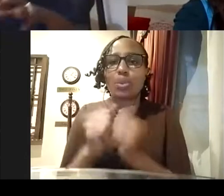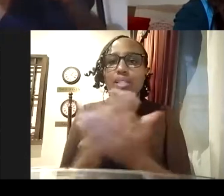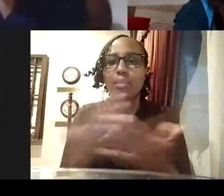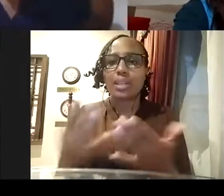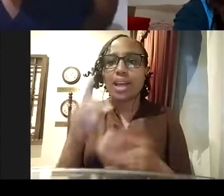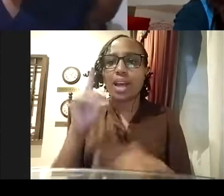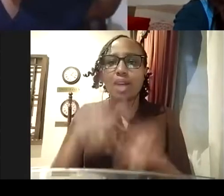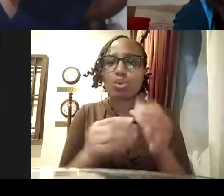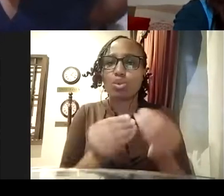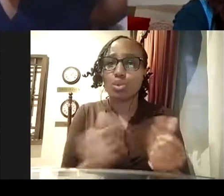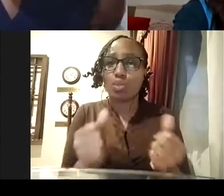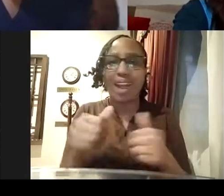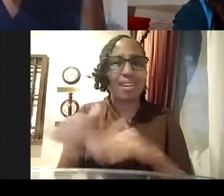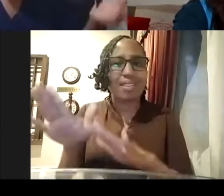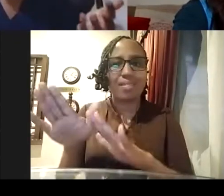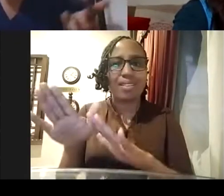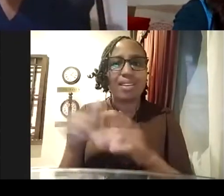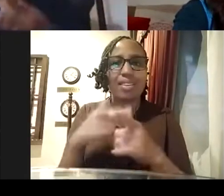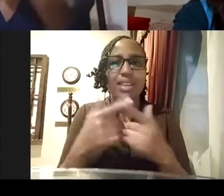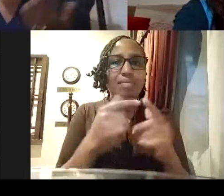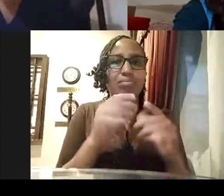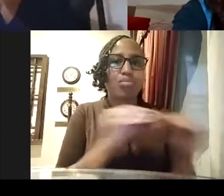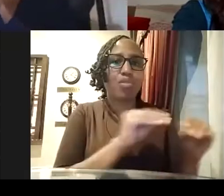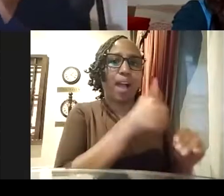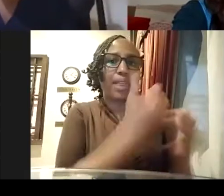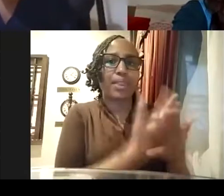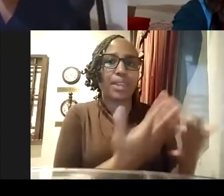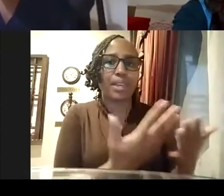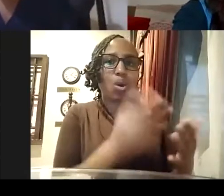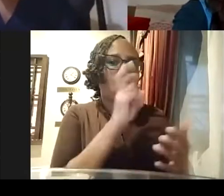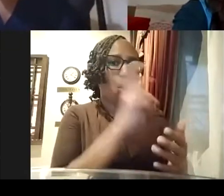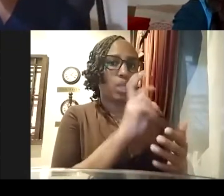leave it alone and start on something else, or I'll read something or watch something.